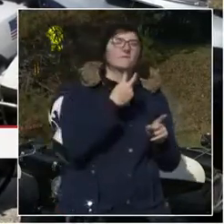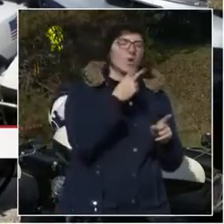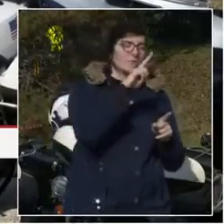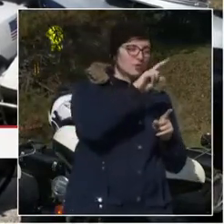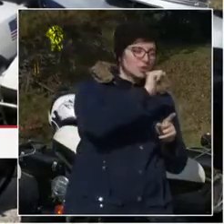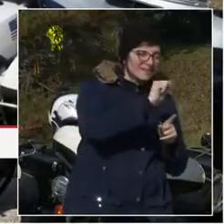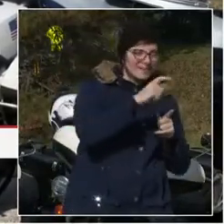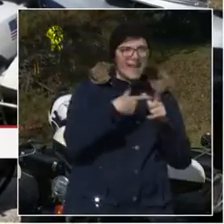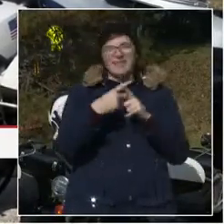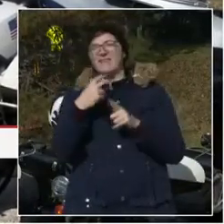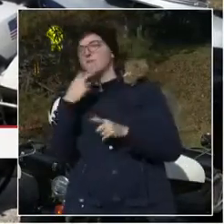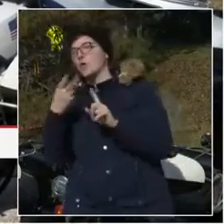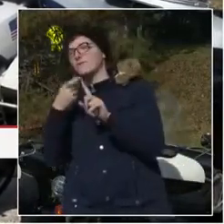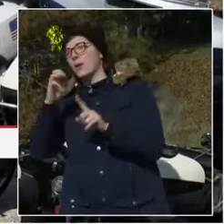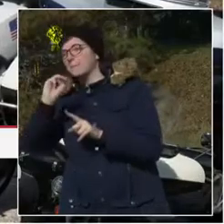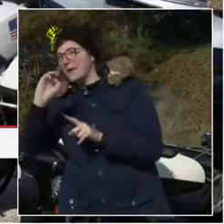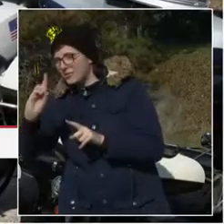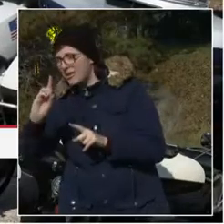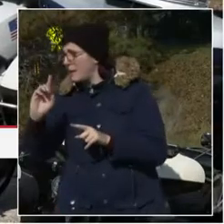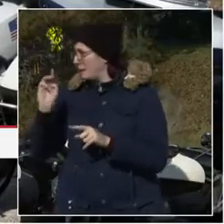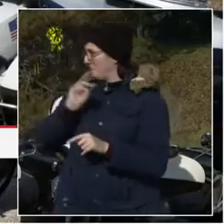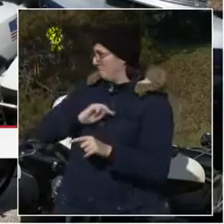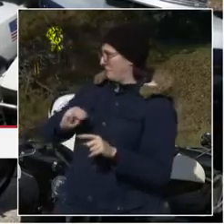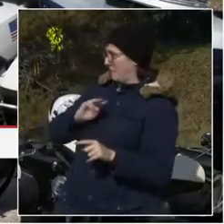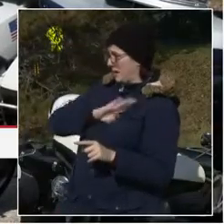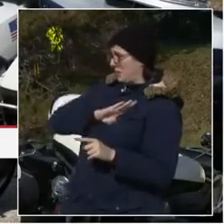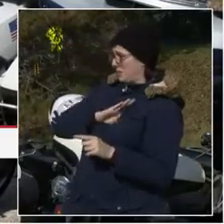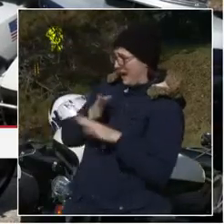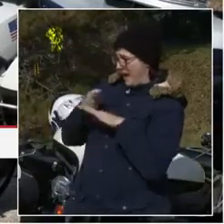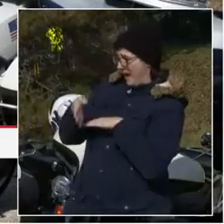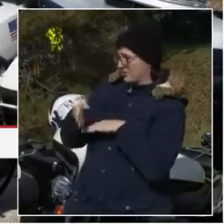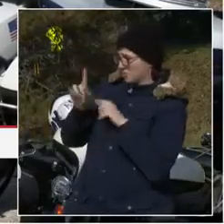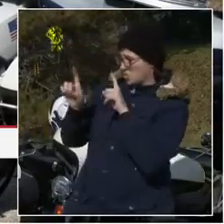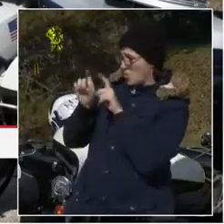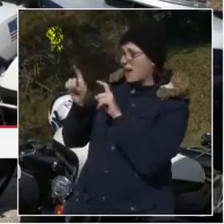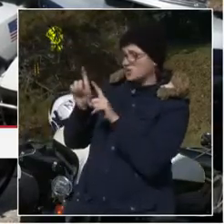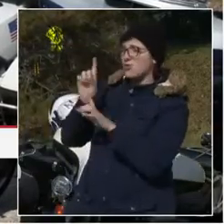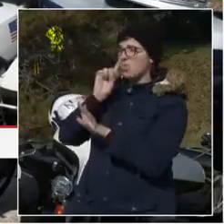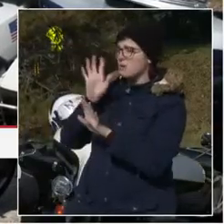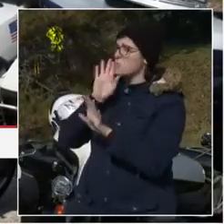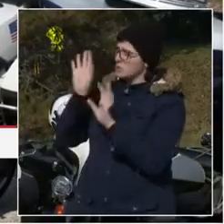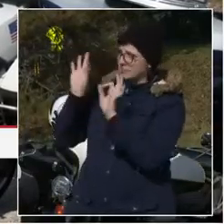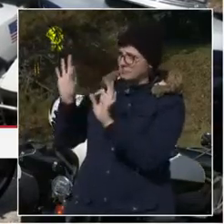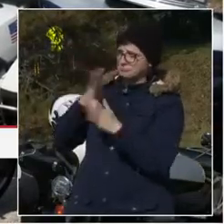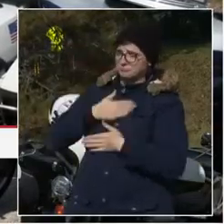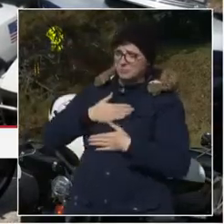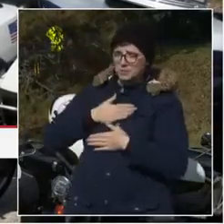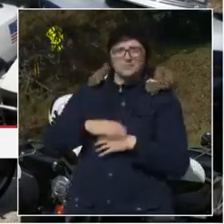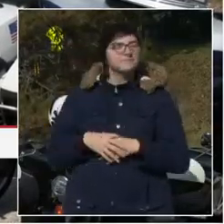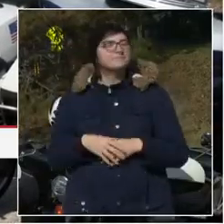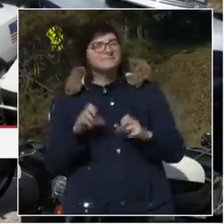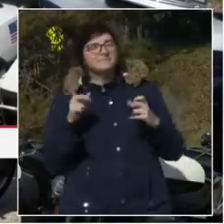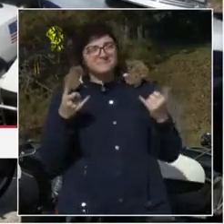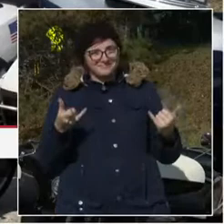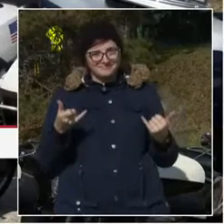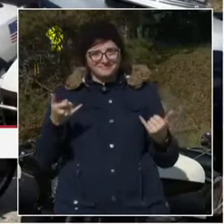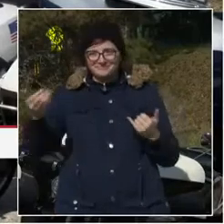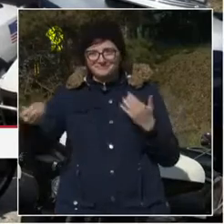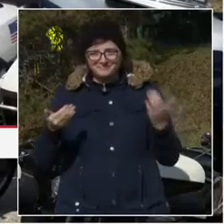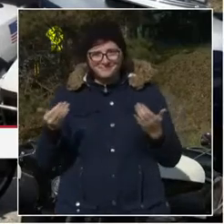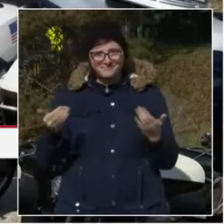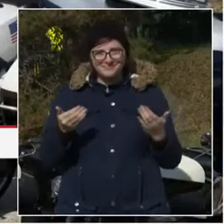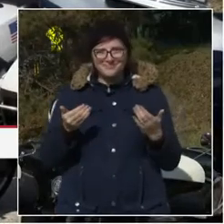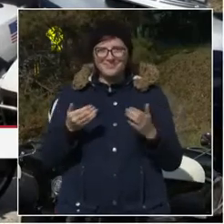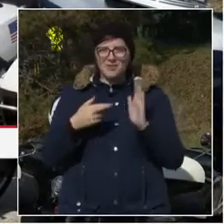from Maryland. And Mayor, if you're available for a few minutes afterwards for questions, I think that would be appreciated. So it's now my pleasure to introduce,